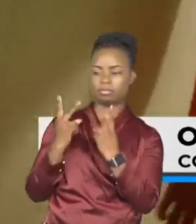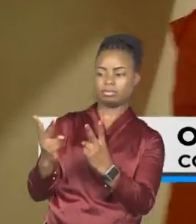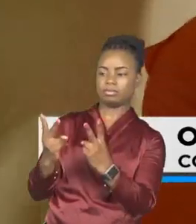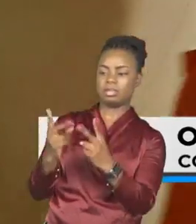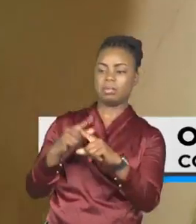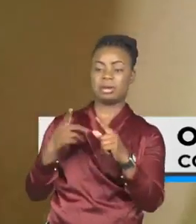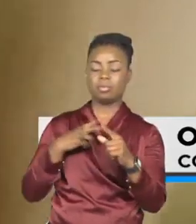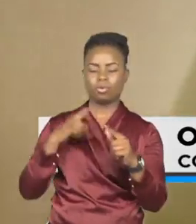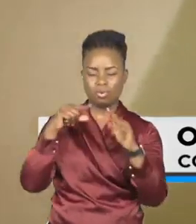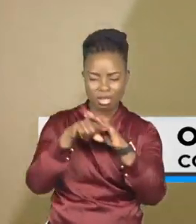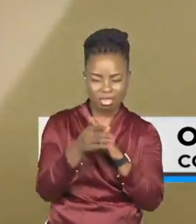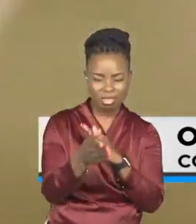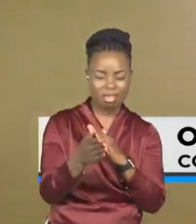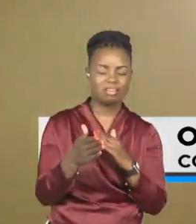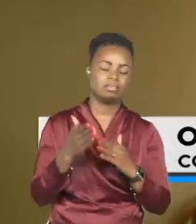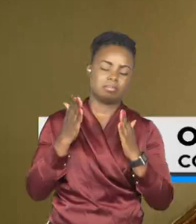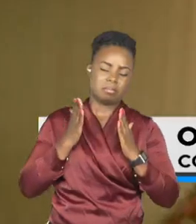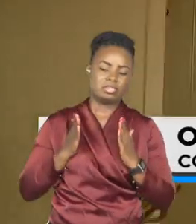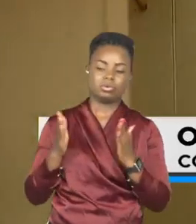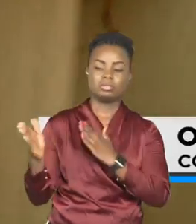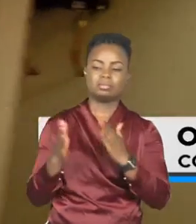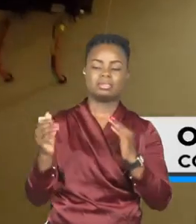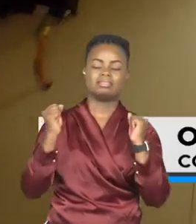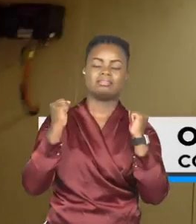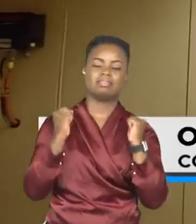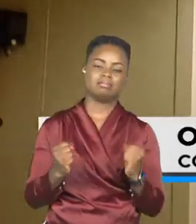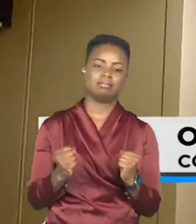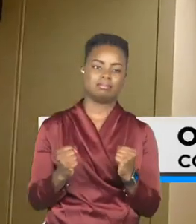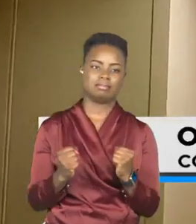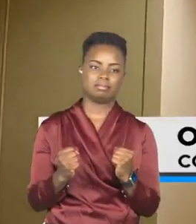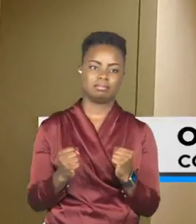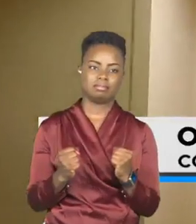those on board, personal space is hard to come by. This is my home.